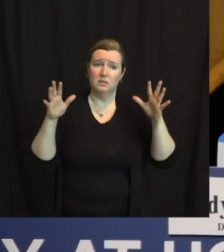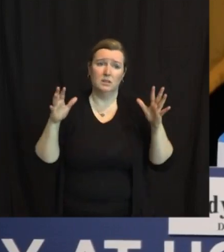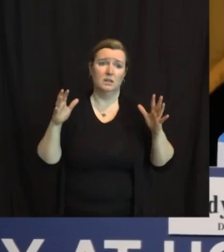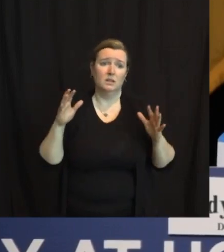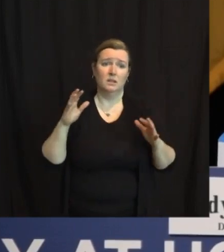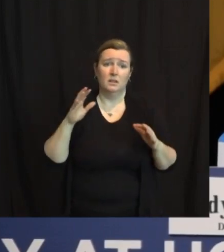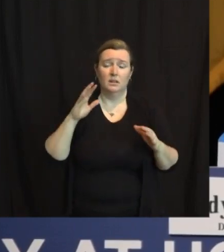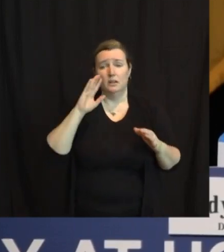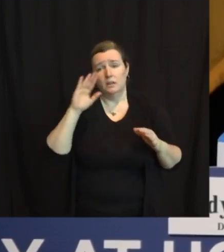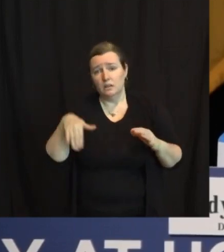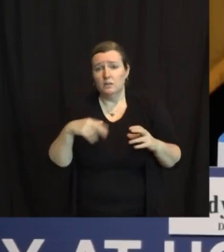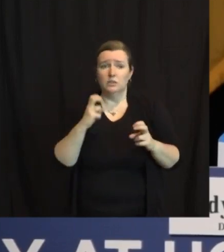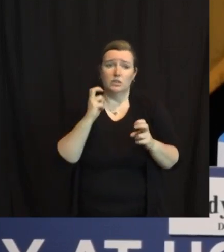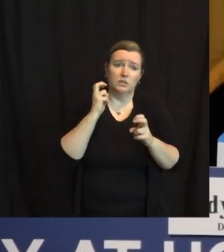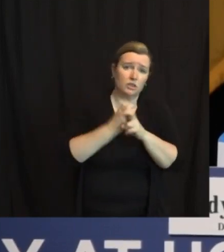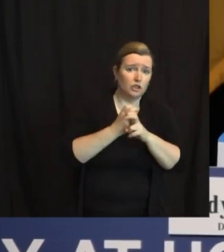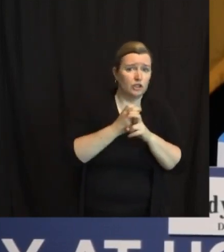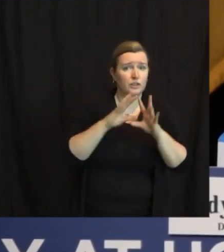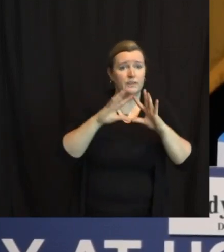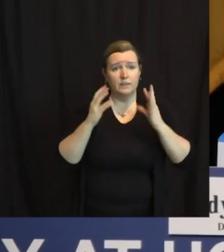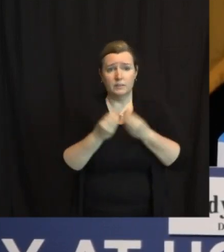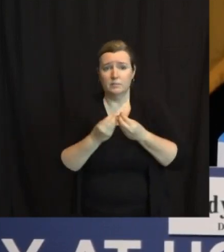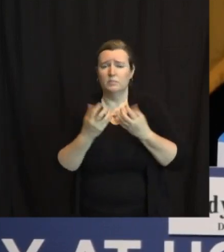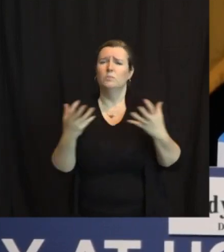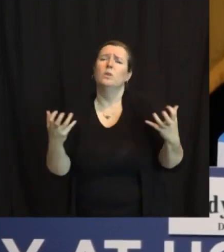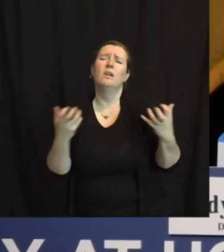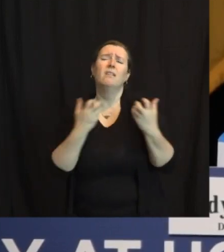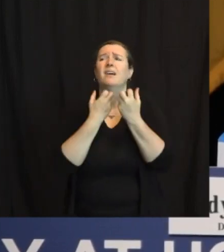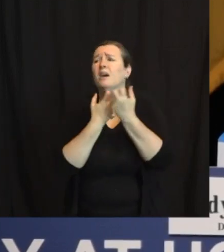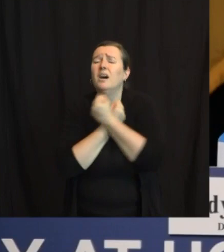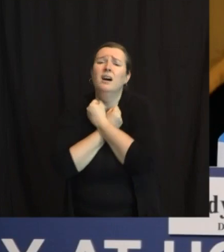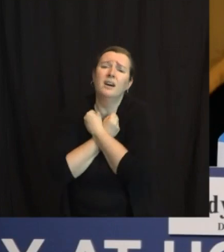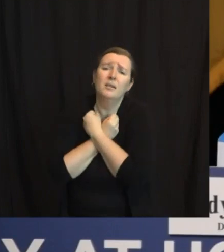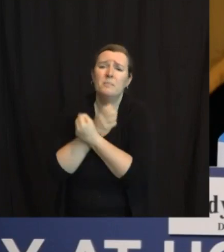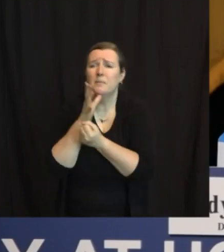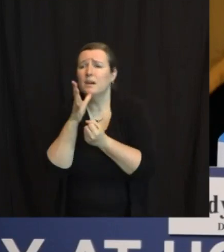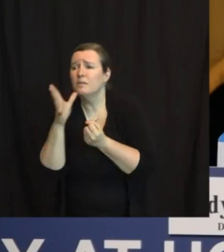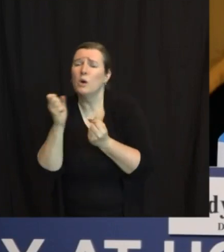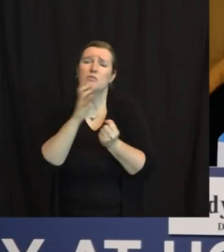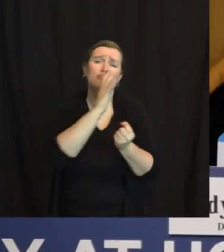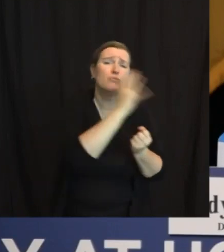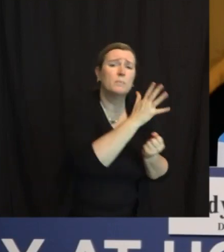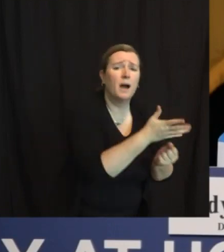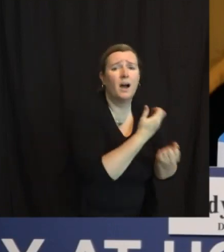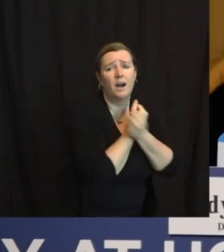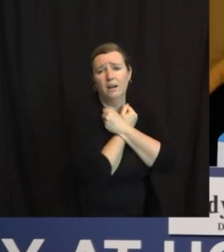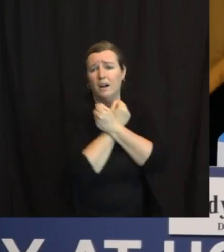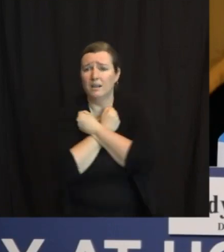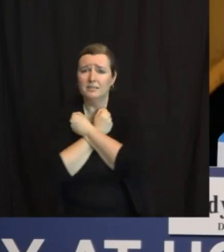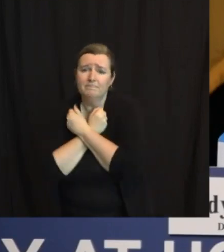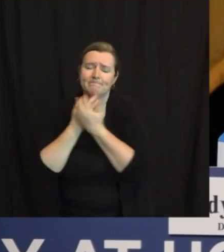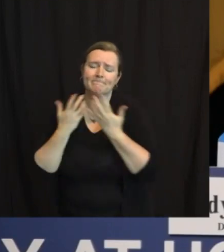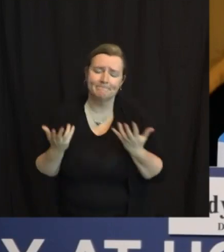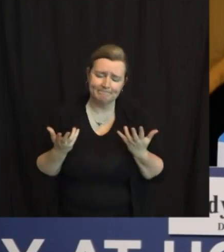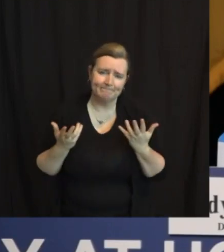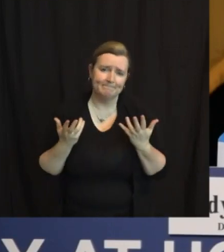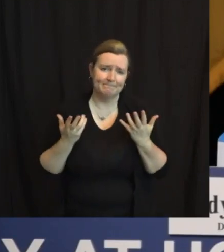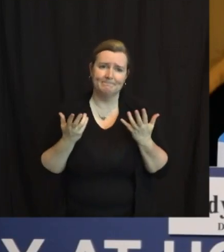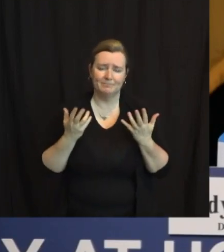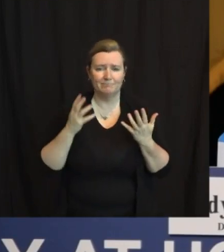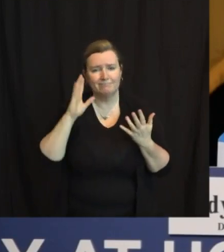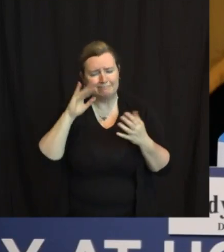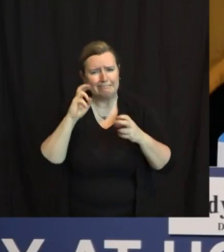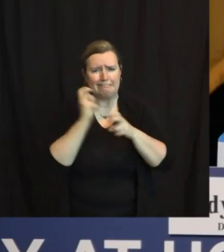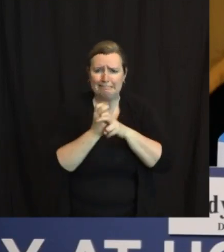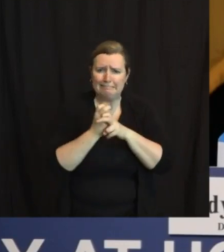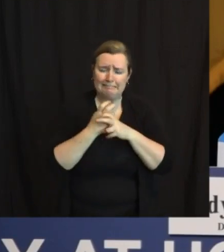for families to not be able to hug their mothers and their grandmothers, whether they're in hospitals or nursing homes. And I know that we all need